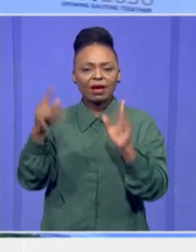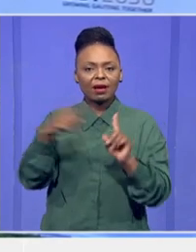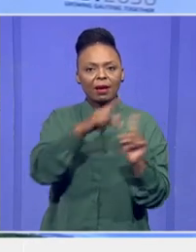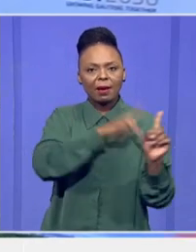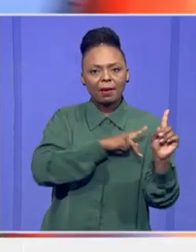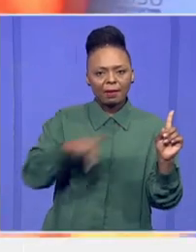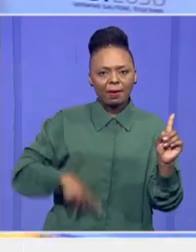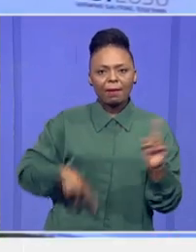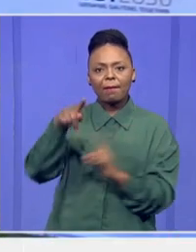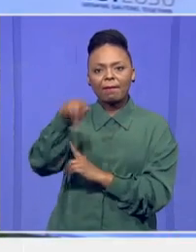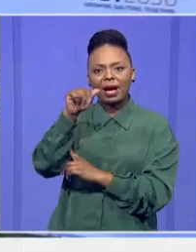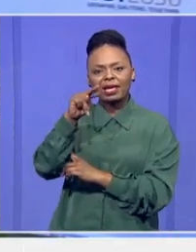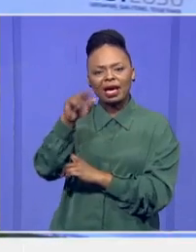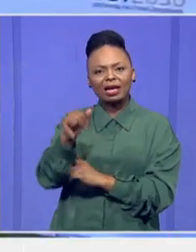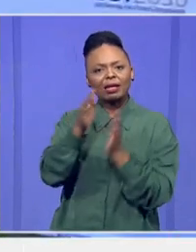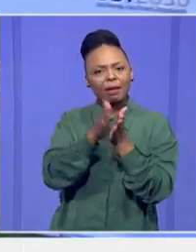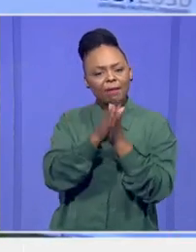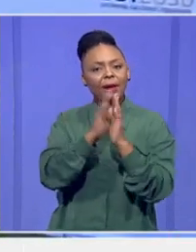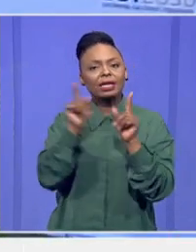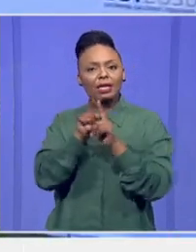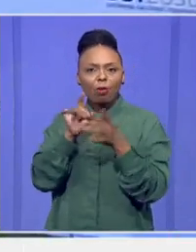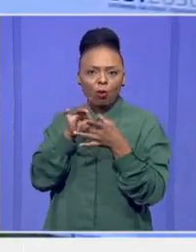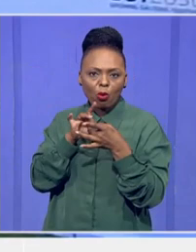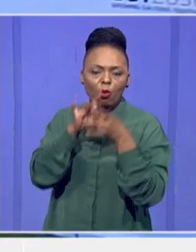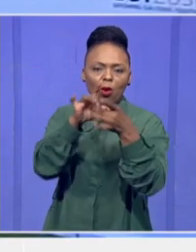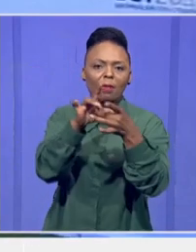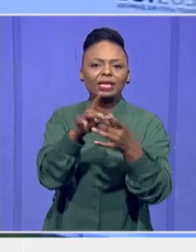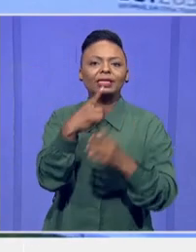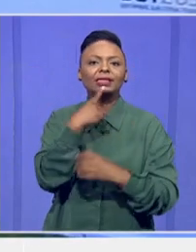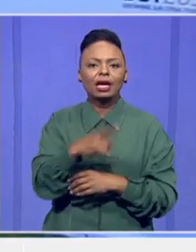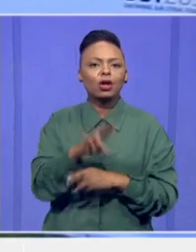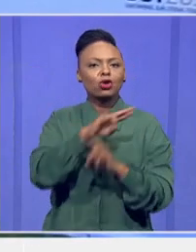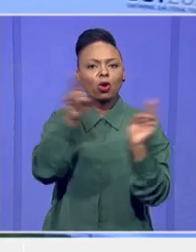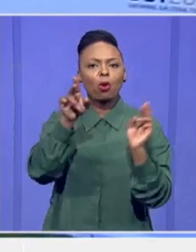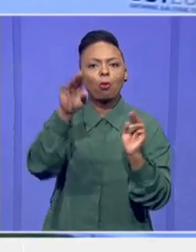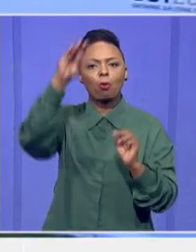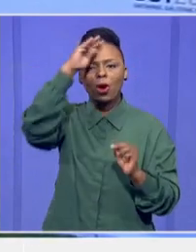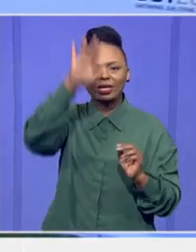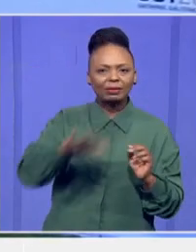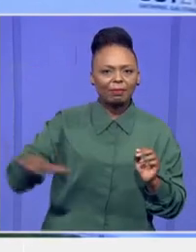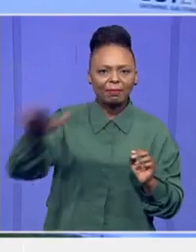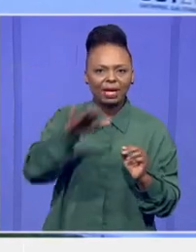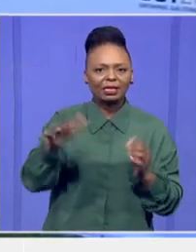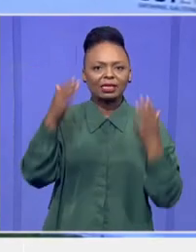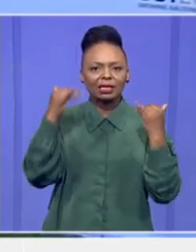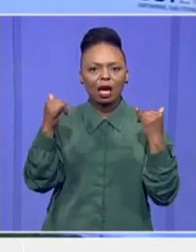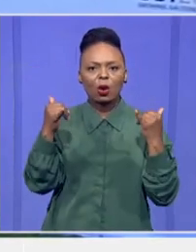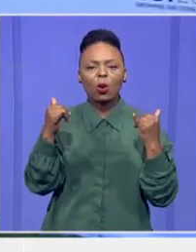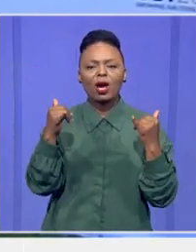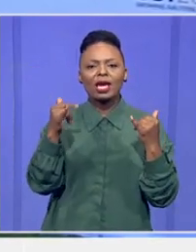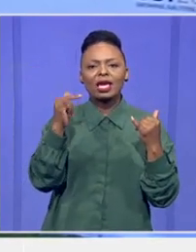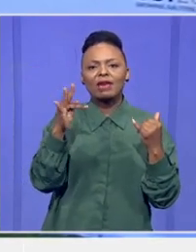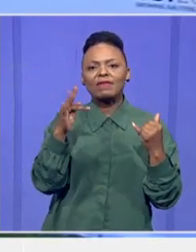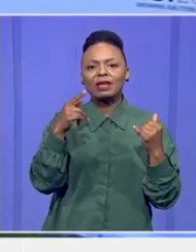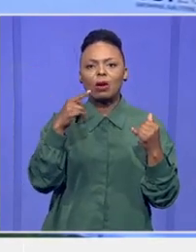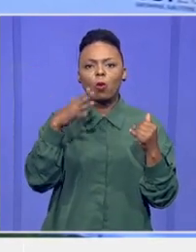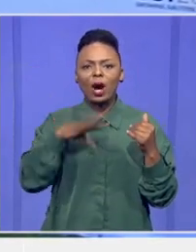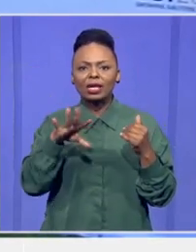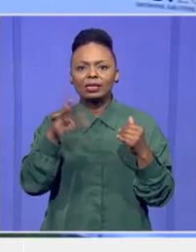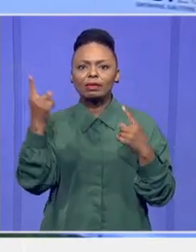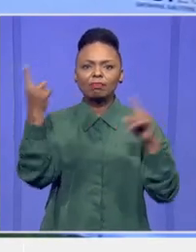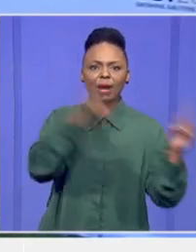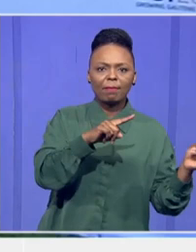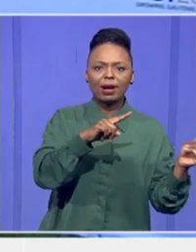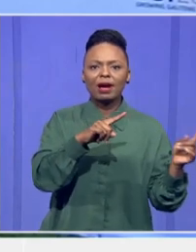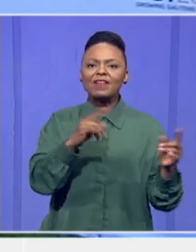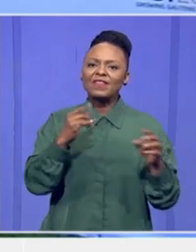Lesufi vowing and committing to the fact that no police station will be left without sufficient vehicles to respond